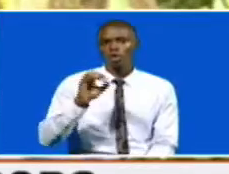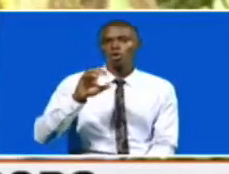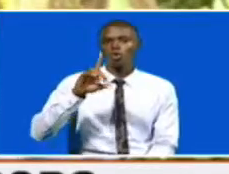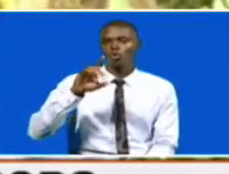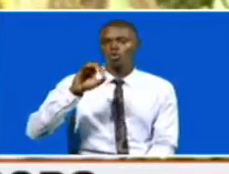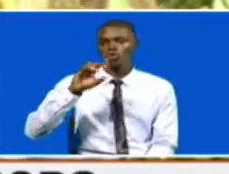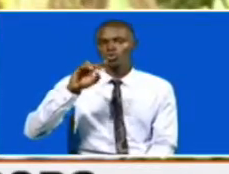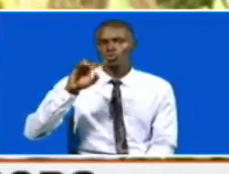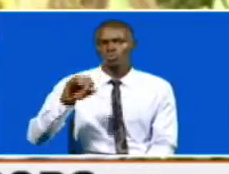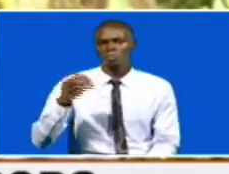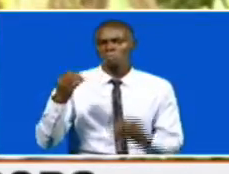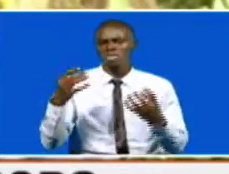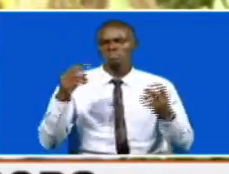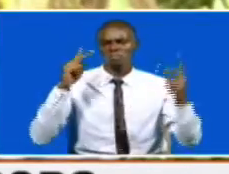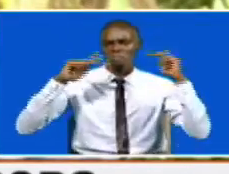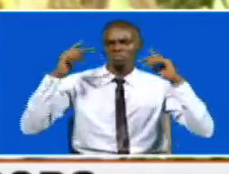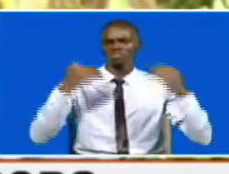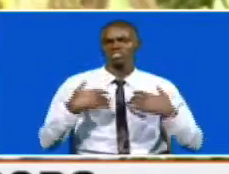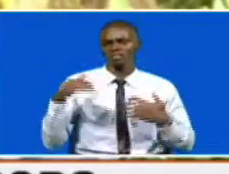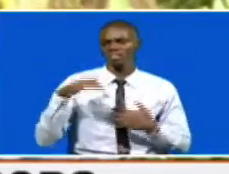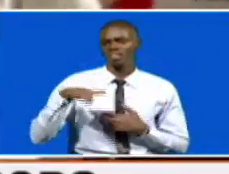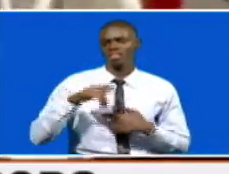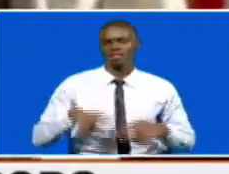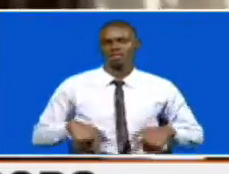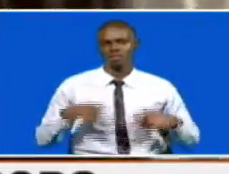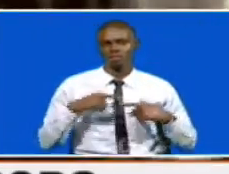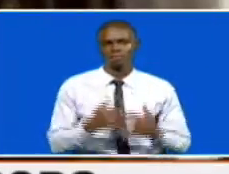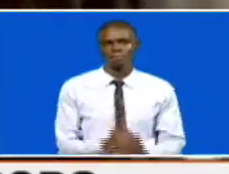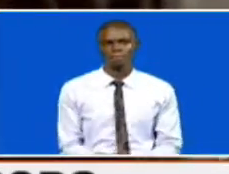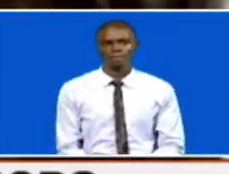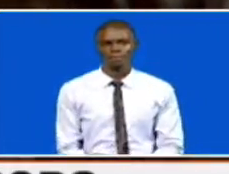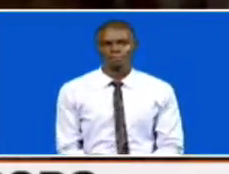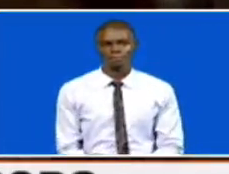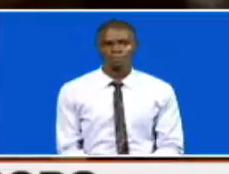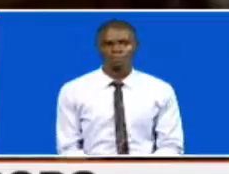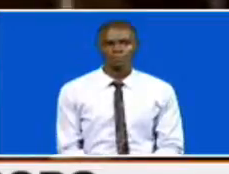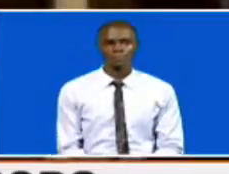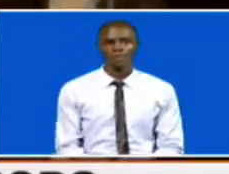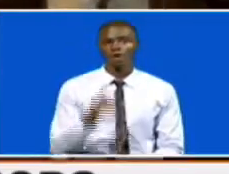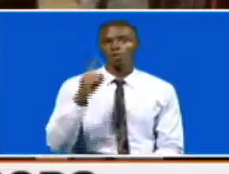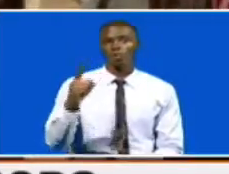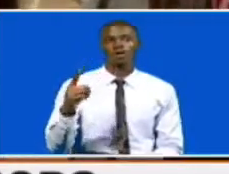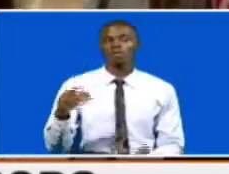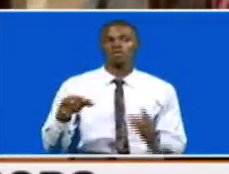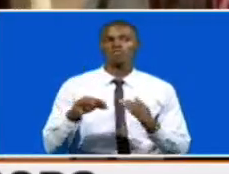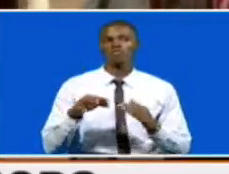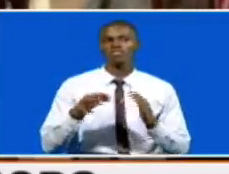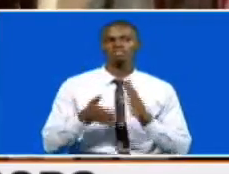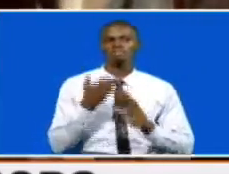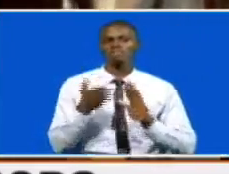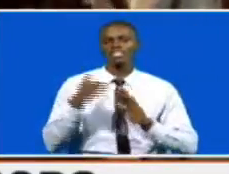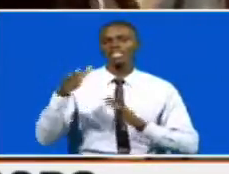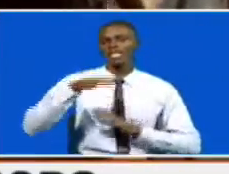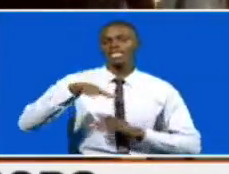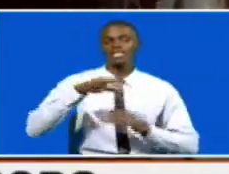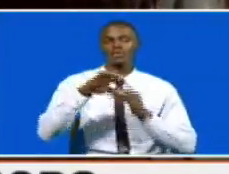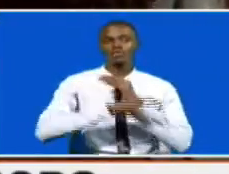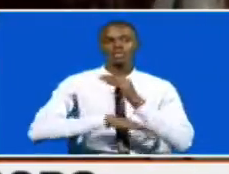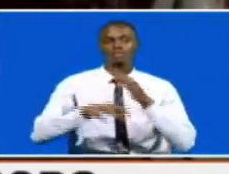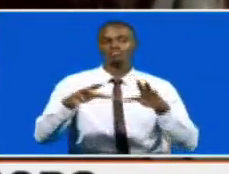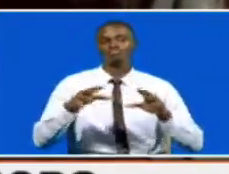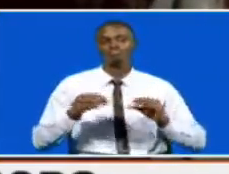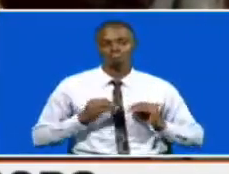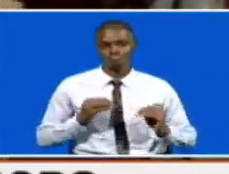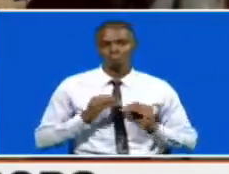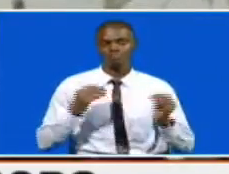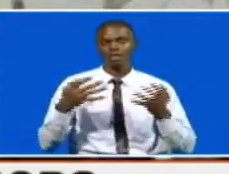Odondombaka. There are quite a number of them still alive. Regarded as one of the first areas in the country to embrace